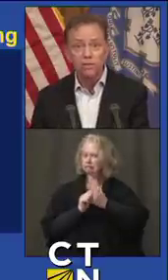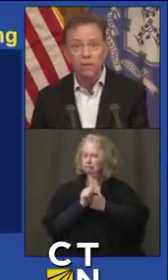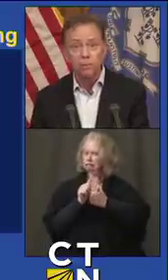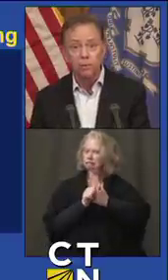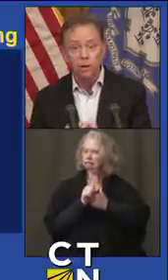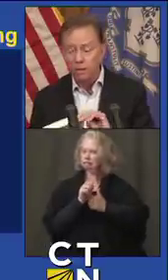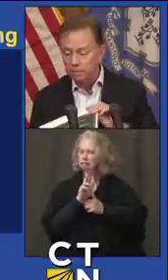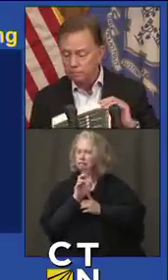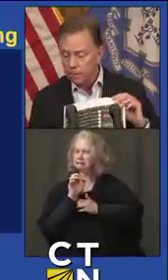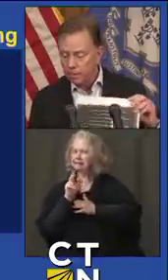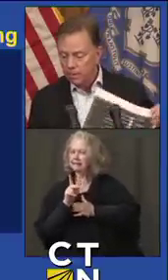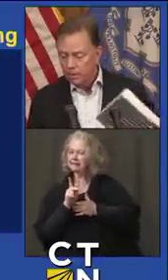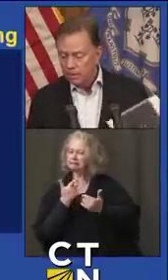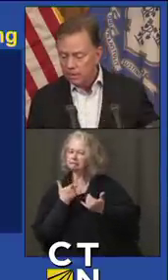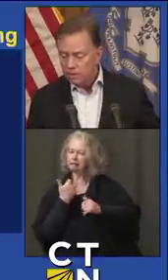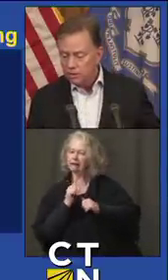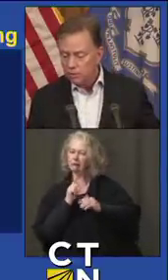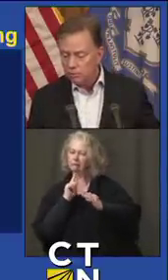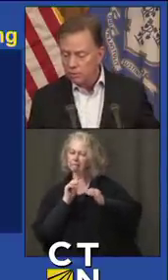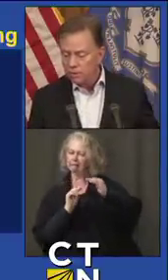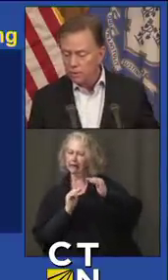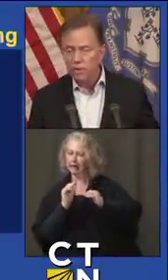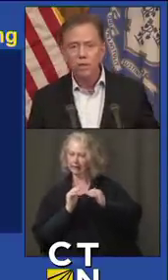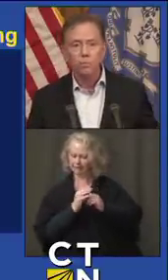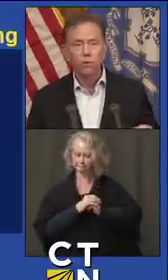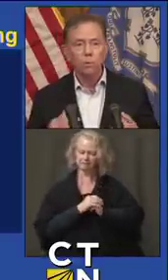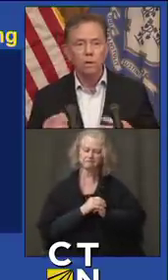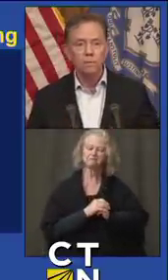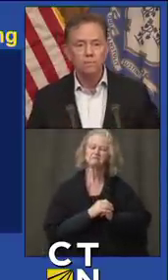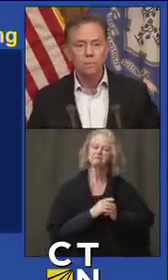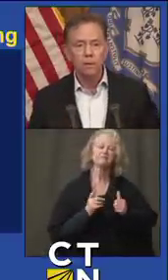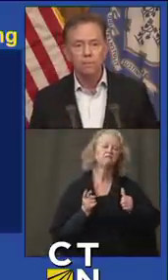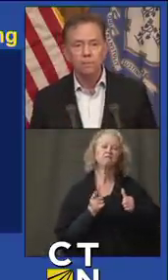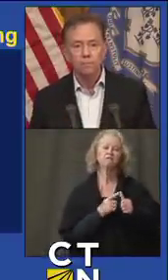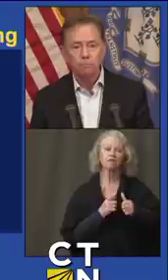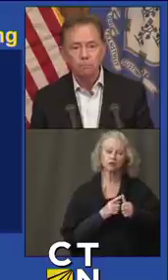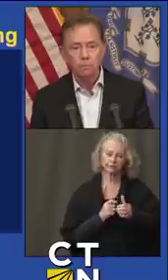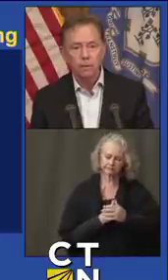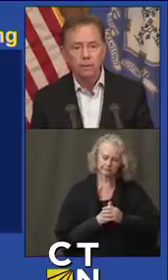every step of the way. So criterion number 1